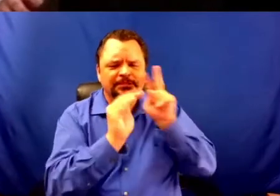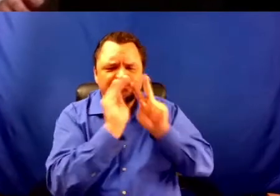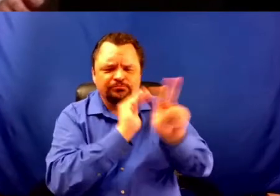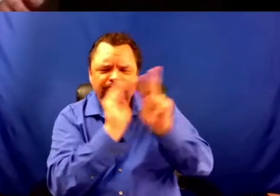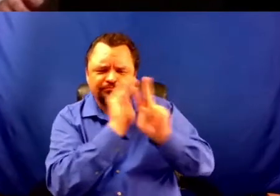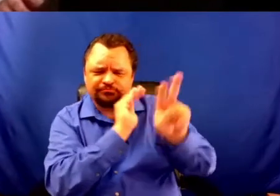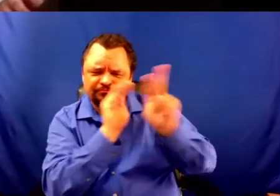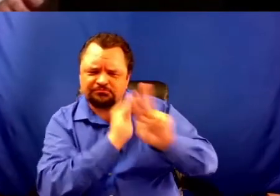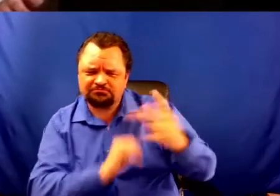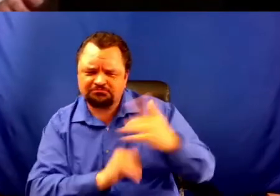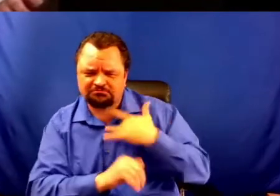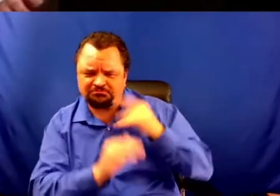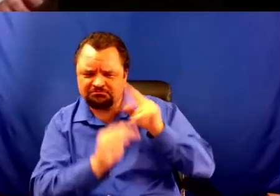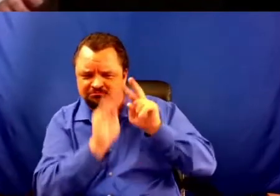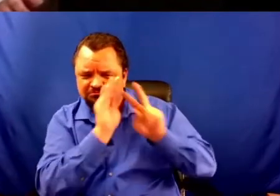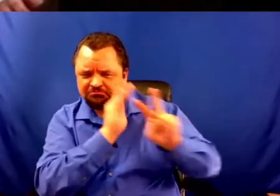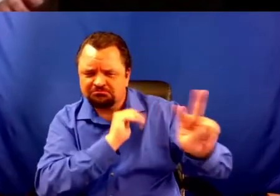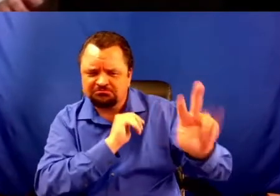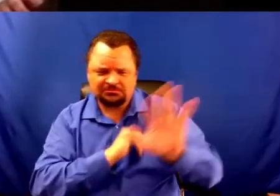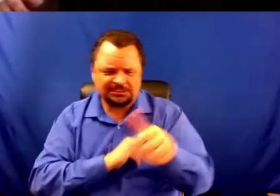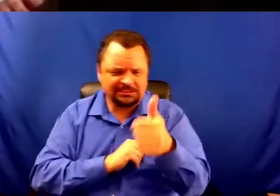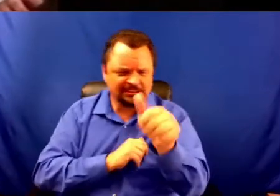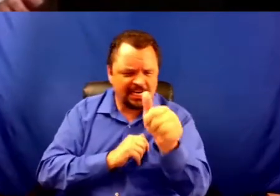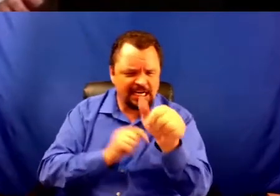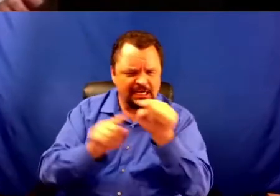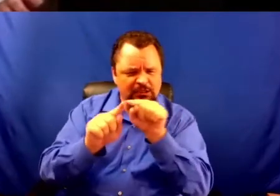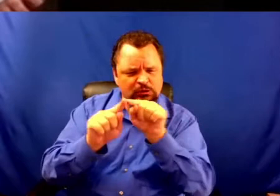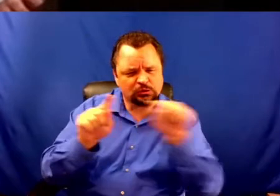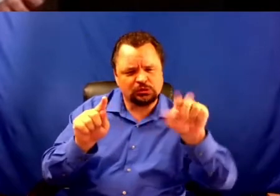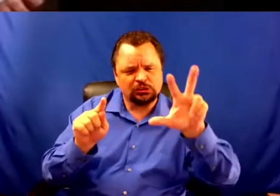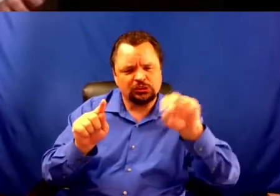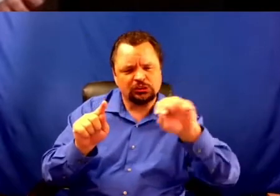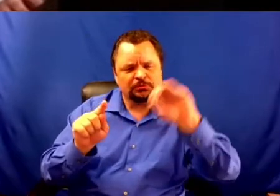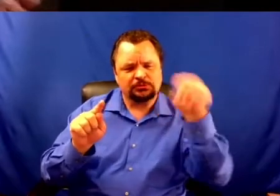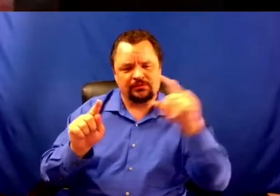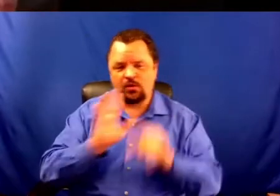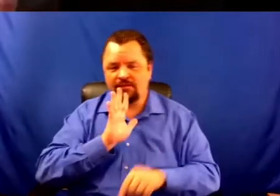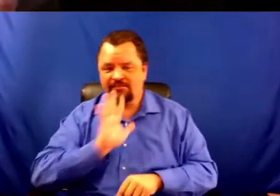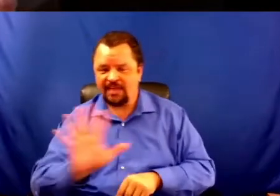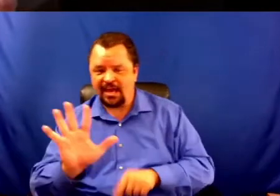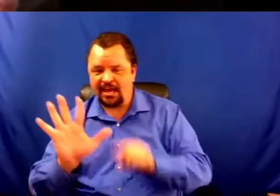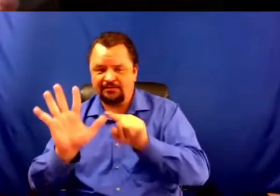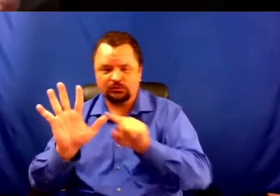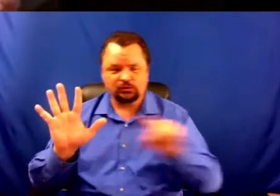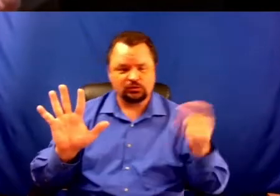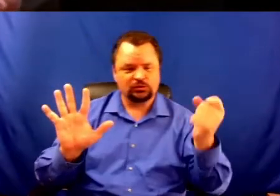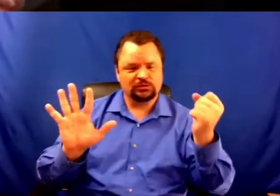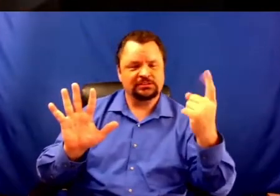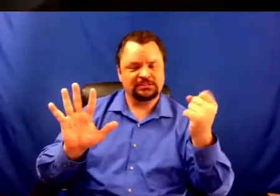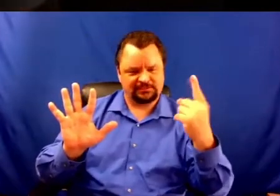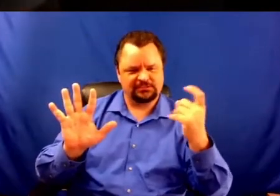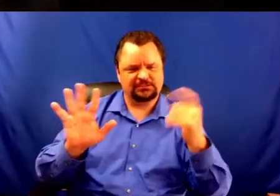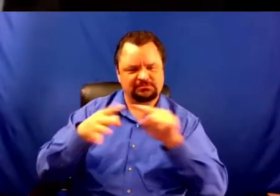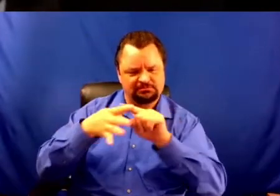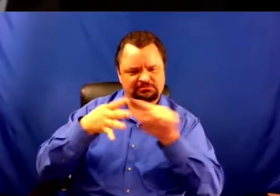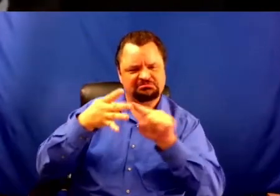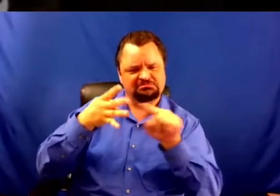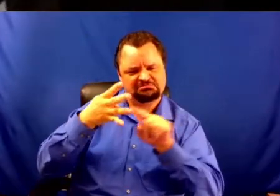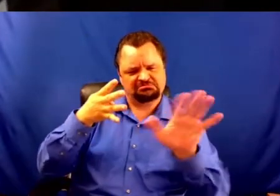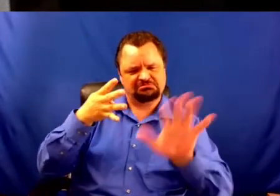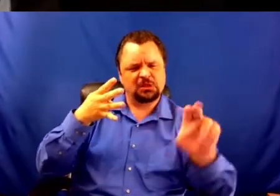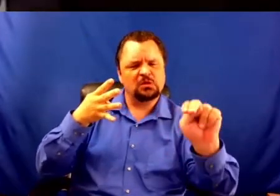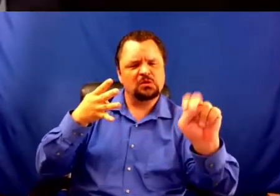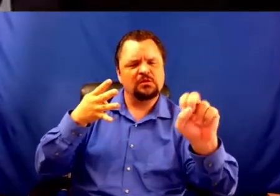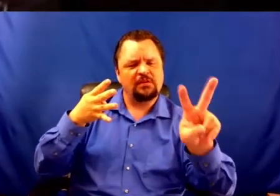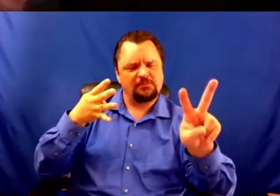projections. We anticipate that 10 to 30% of the eligible population of the 5 to 11-year-olds to be vaccinated within the first 8 weeks.